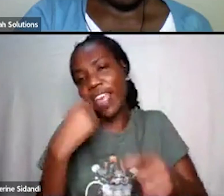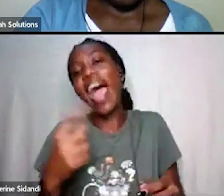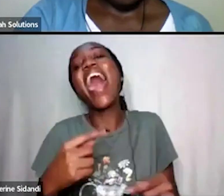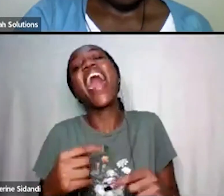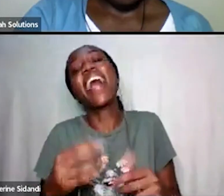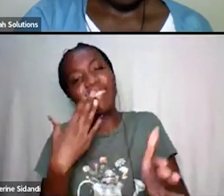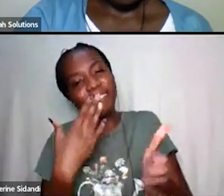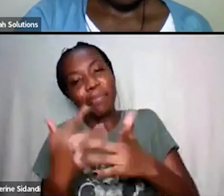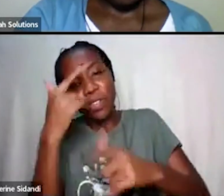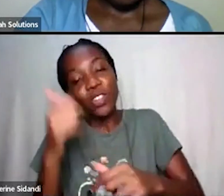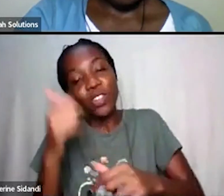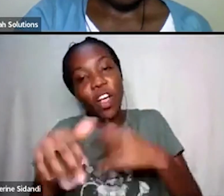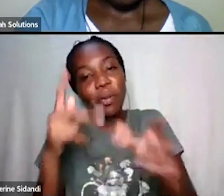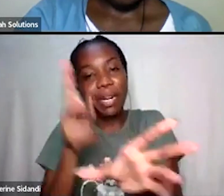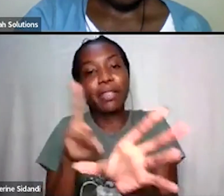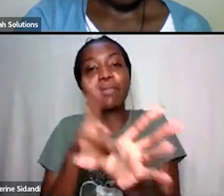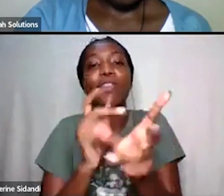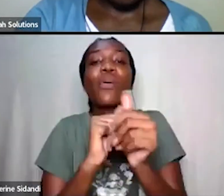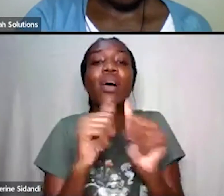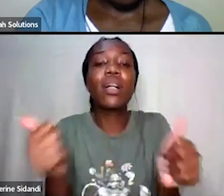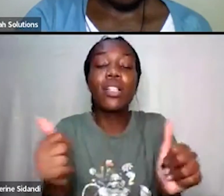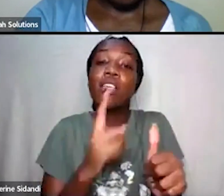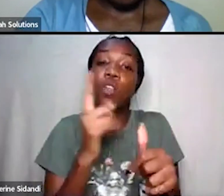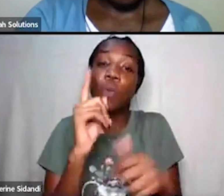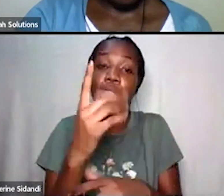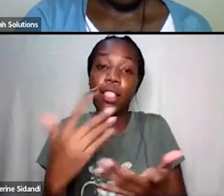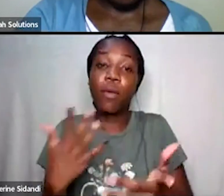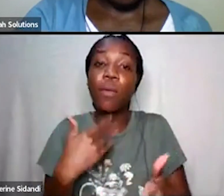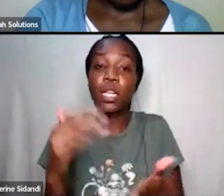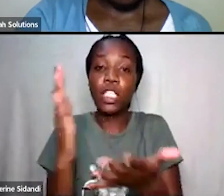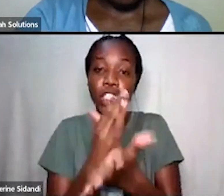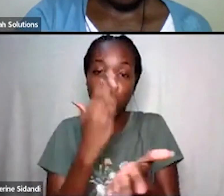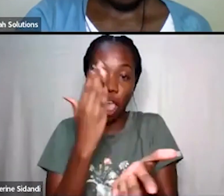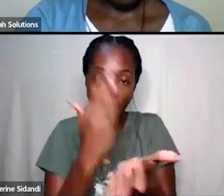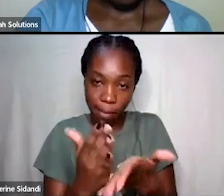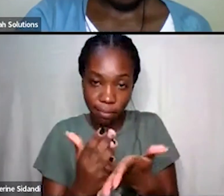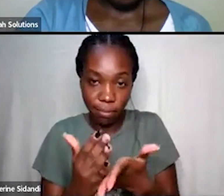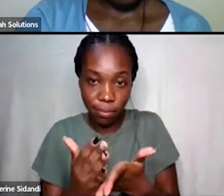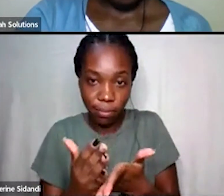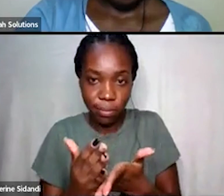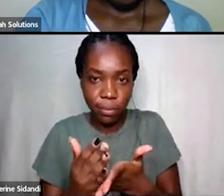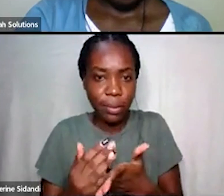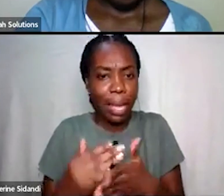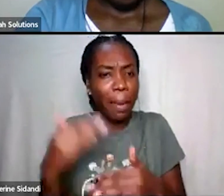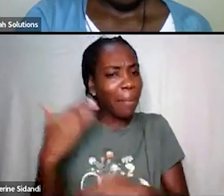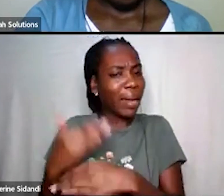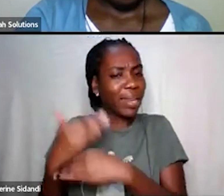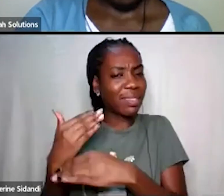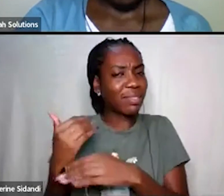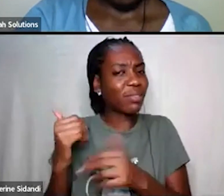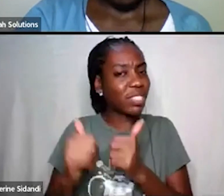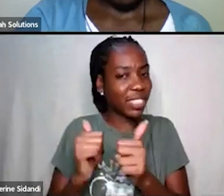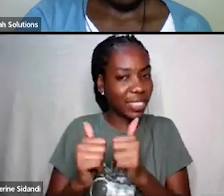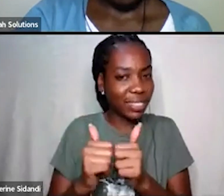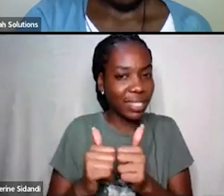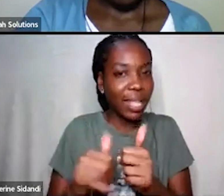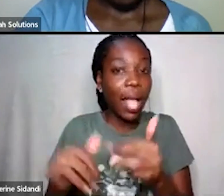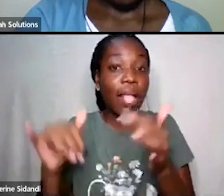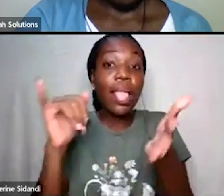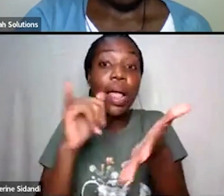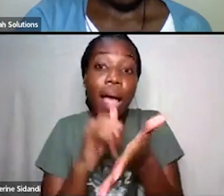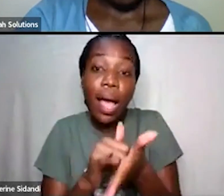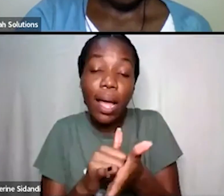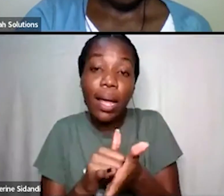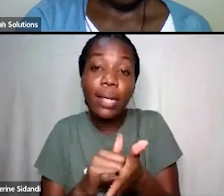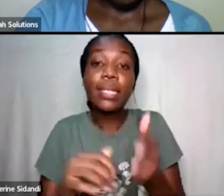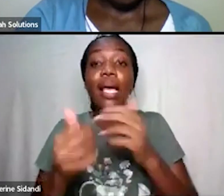actually participated. Now, the other thing I want you to share is, what are the barriers that have that act